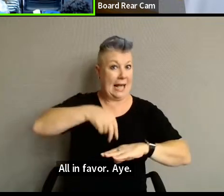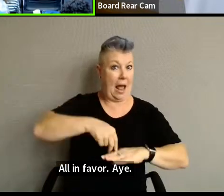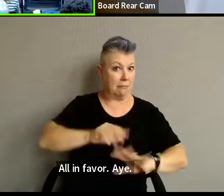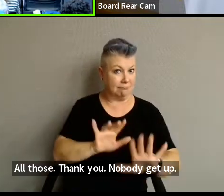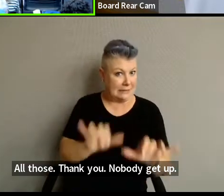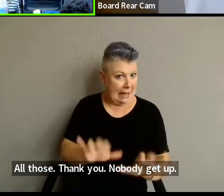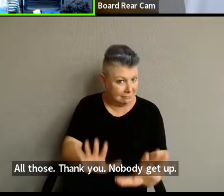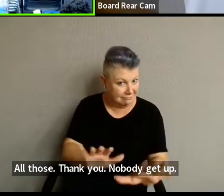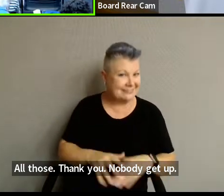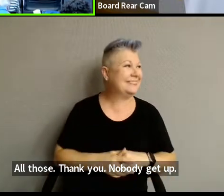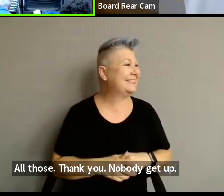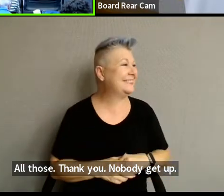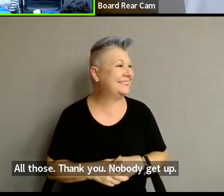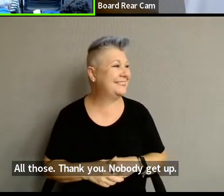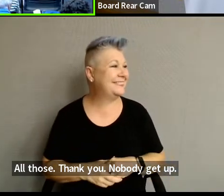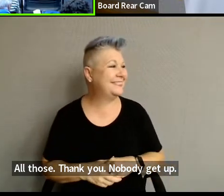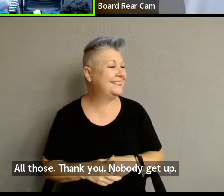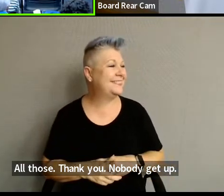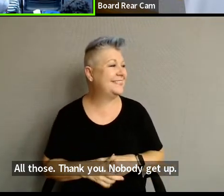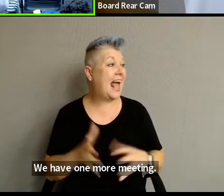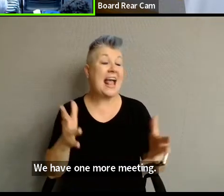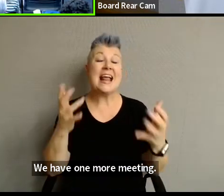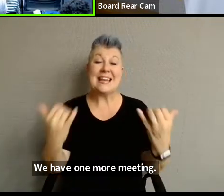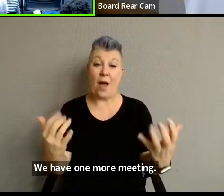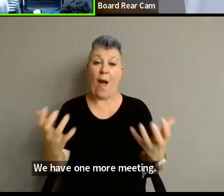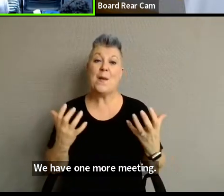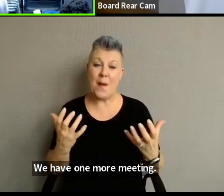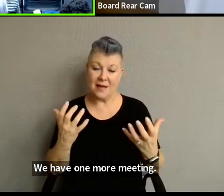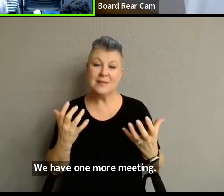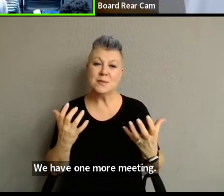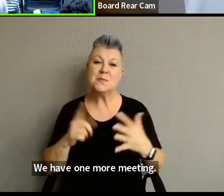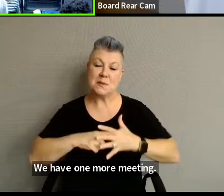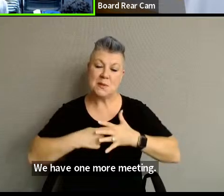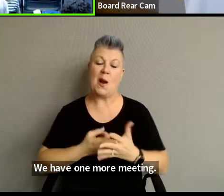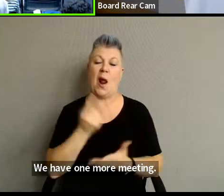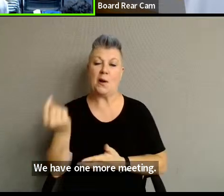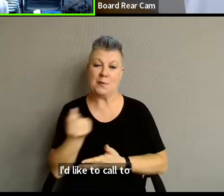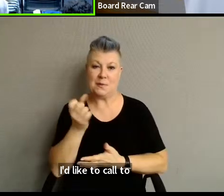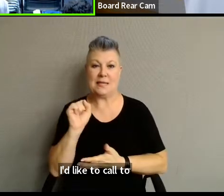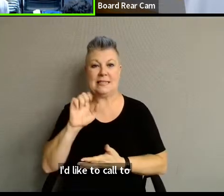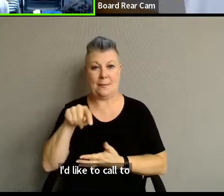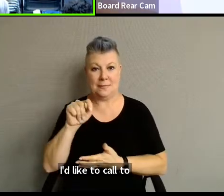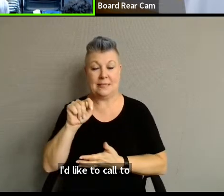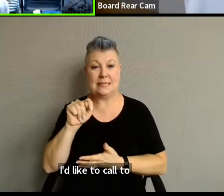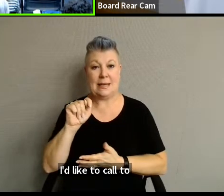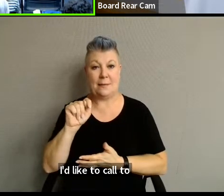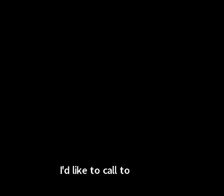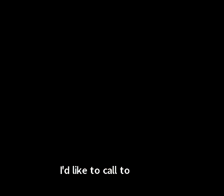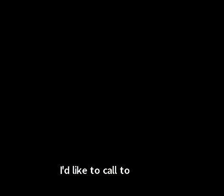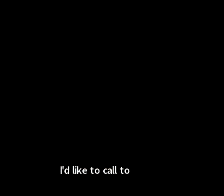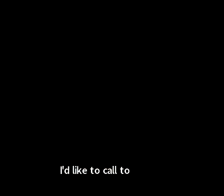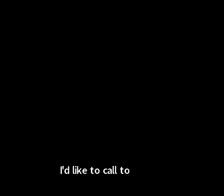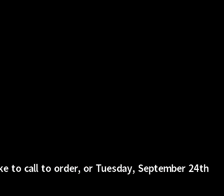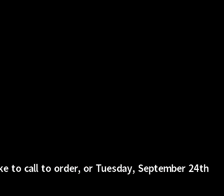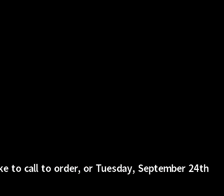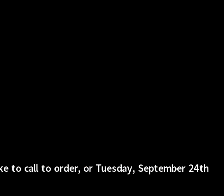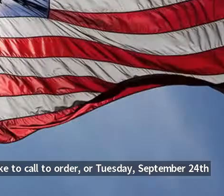more meeting. I'd like to call to order our Tuesday, September 24th business meeting. Could we all stand for the